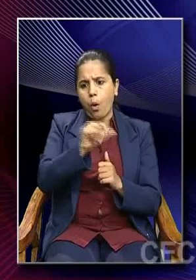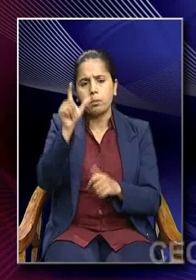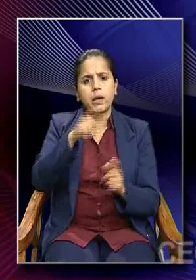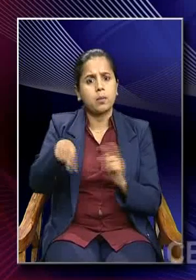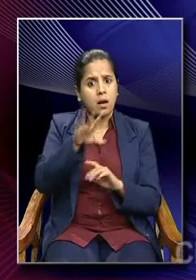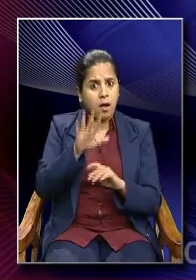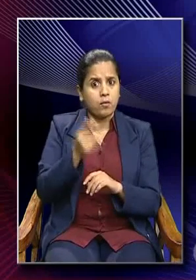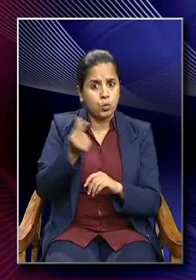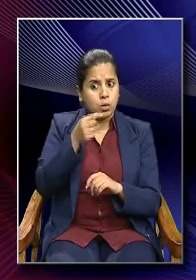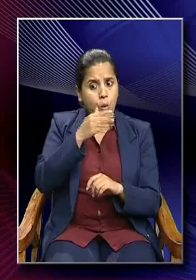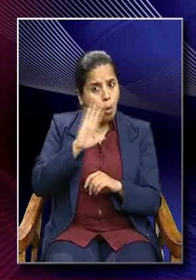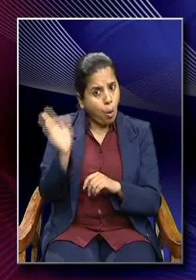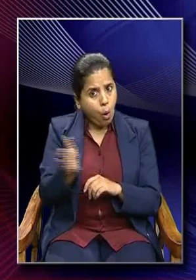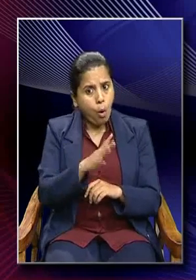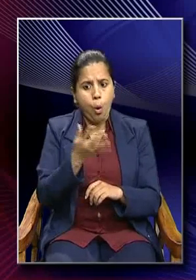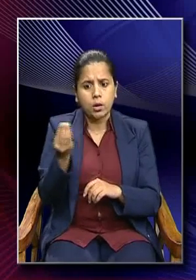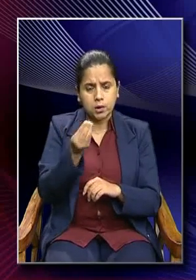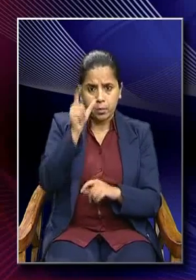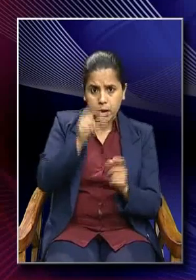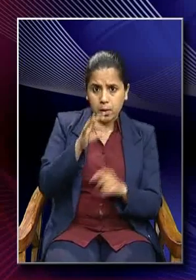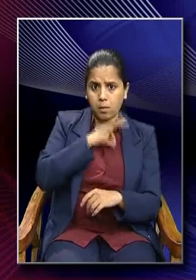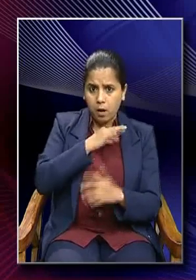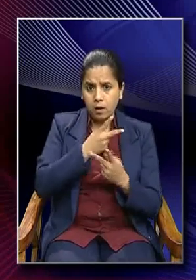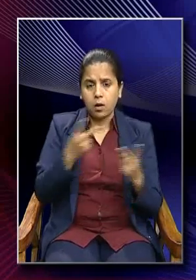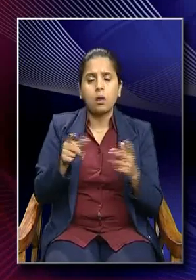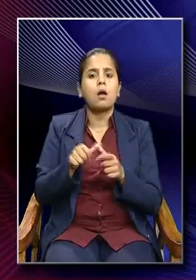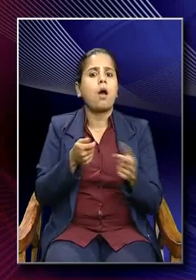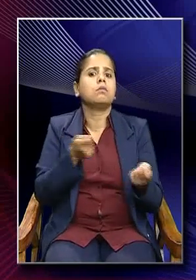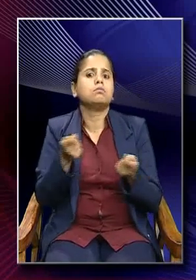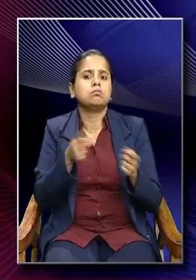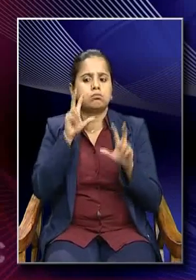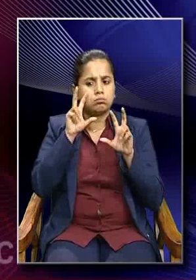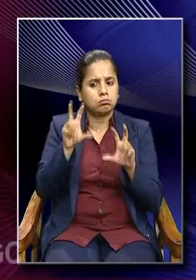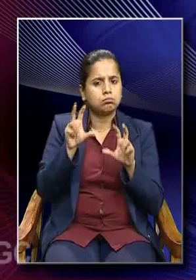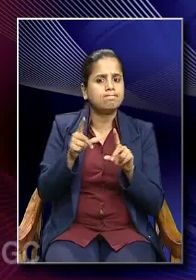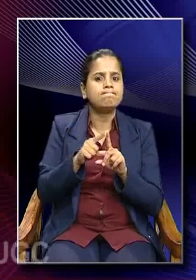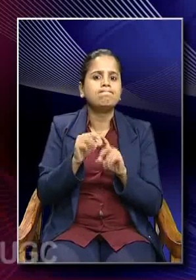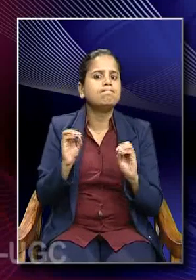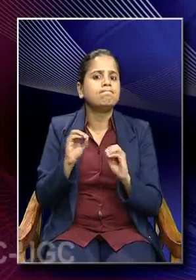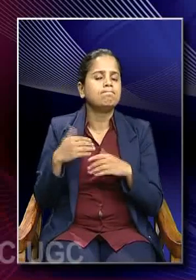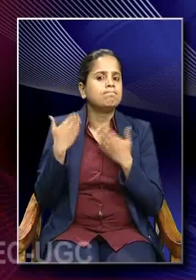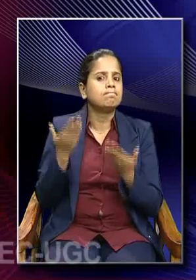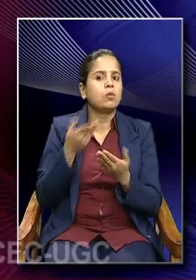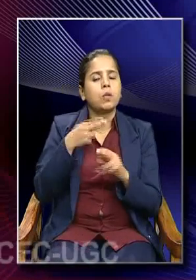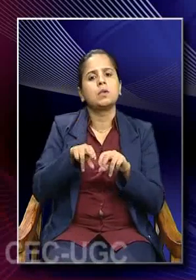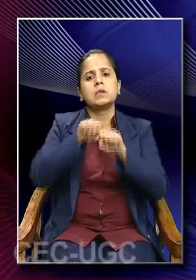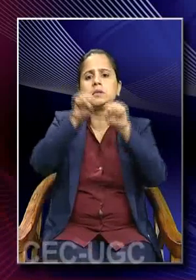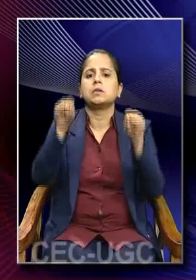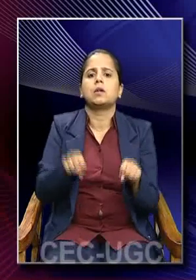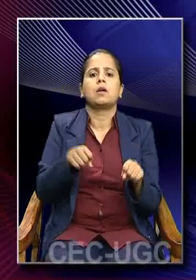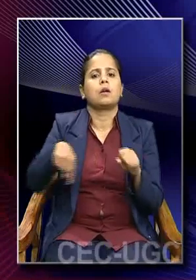not. So this kind of a monetary system and the administration and monitoring is not done. So such a system will lead